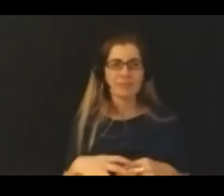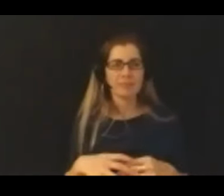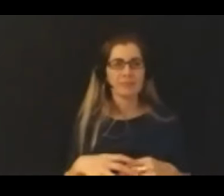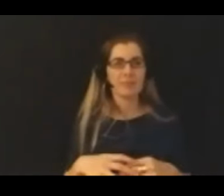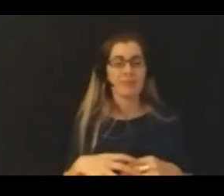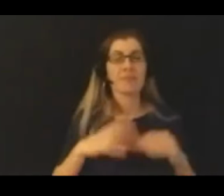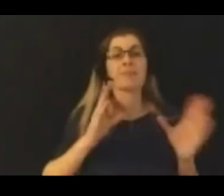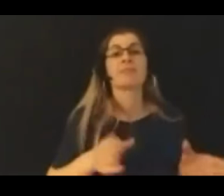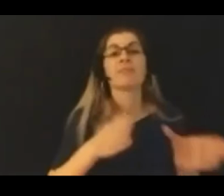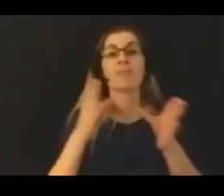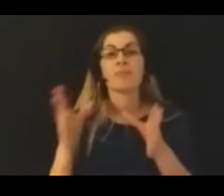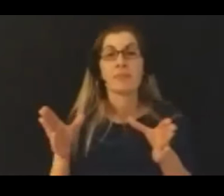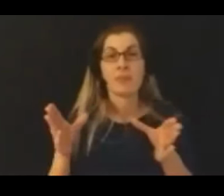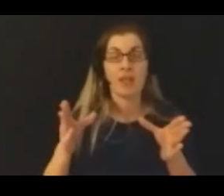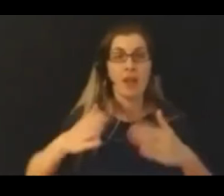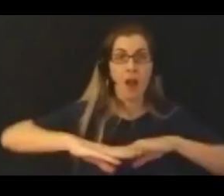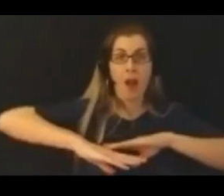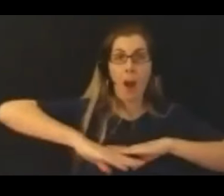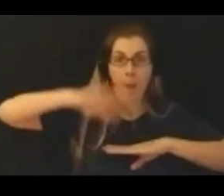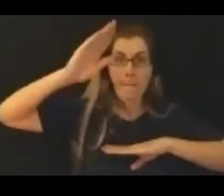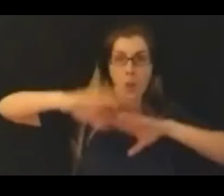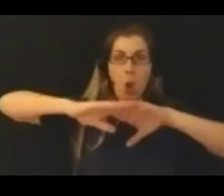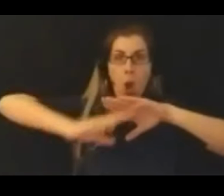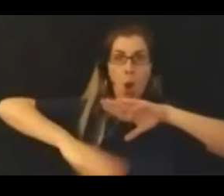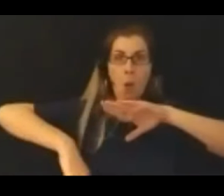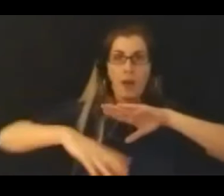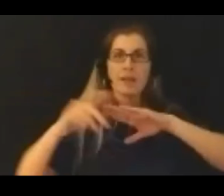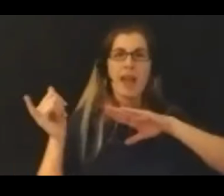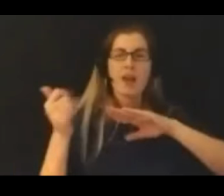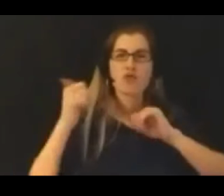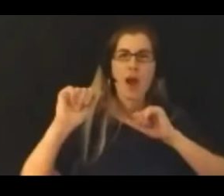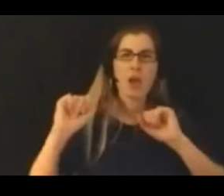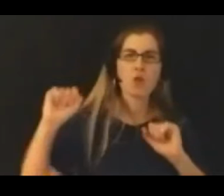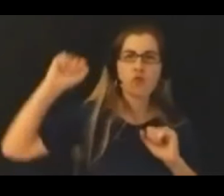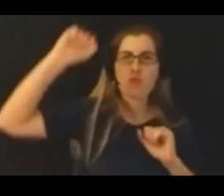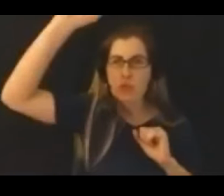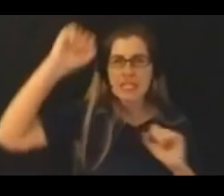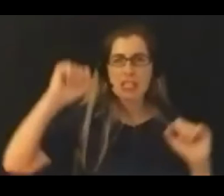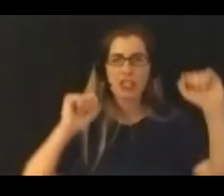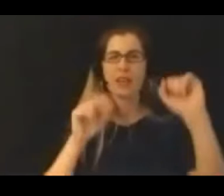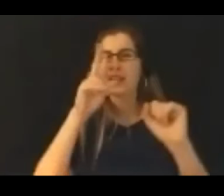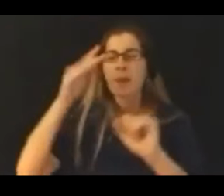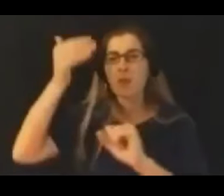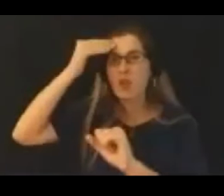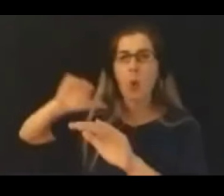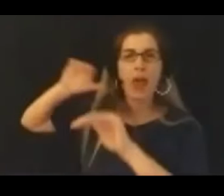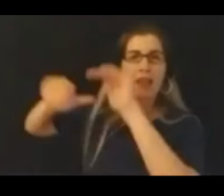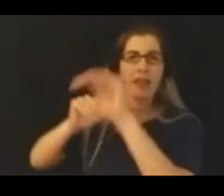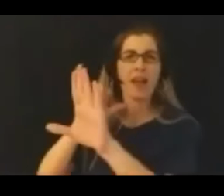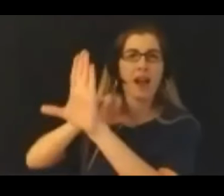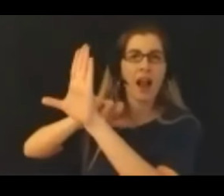Moving into the upper and lower connectivity pattern, let's all just reach over our heads like you're climbing a ladder. And beautiful.